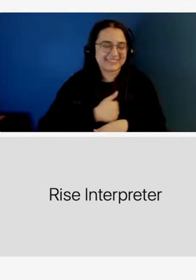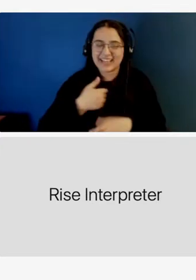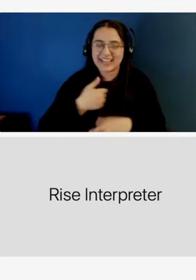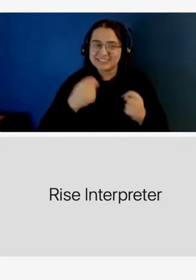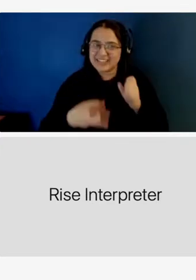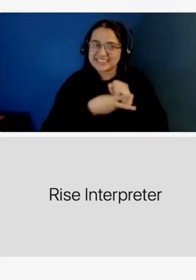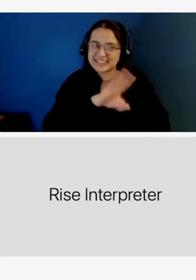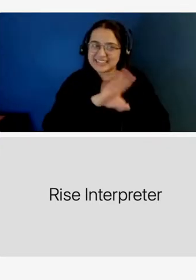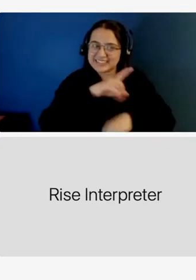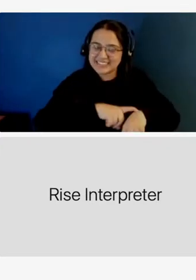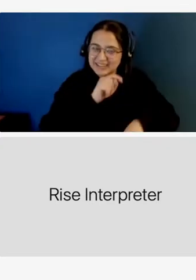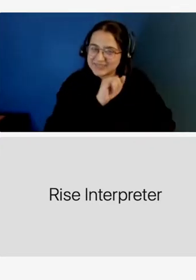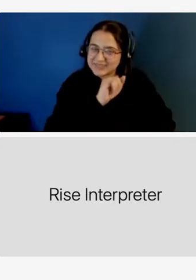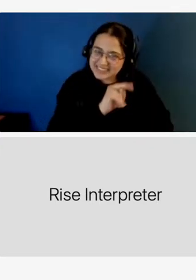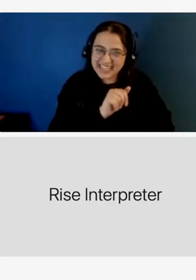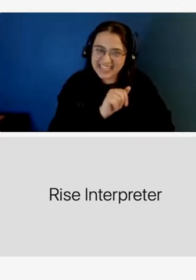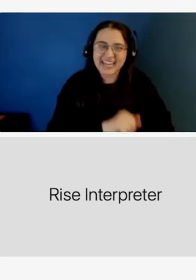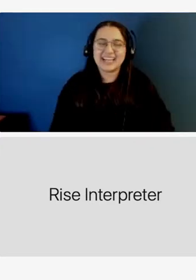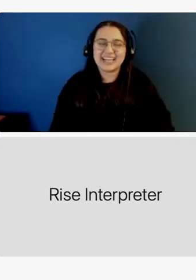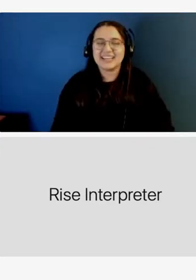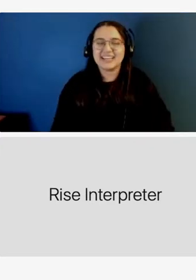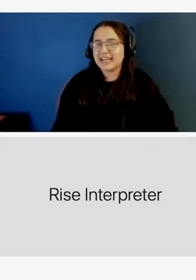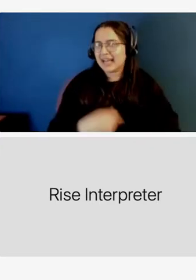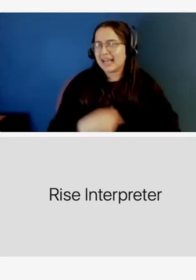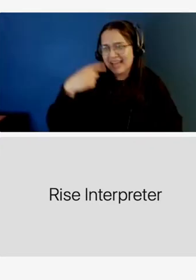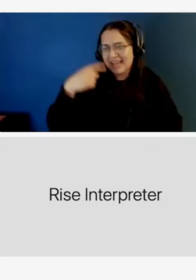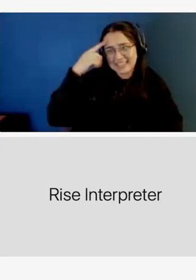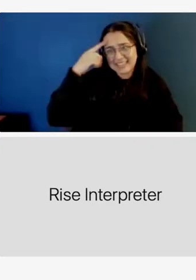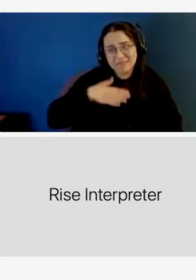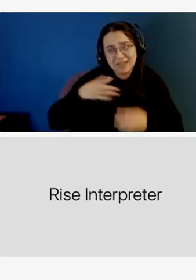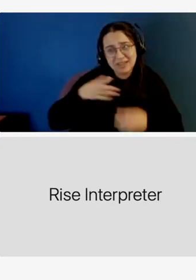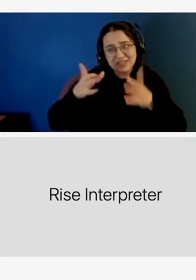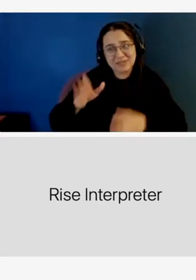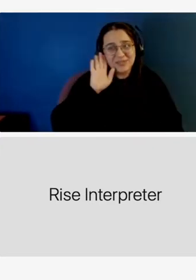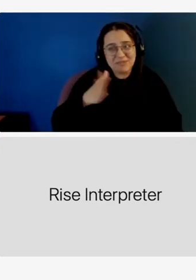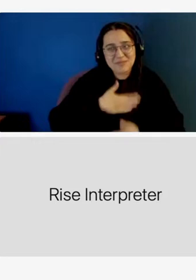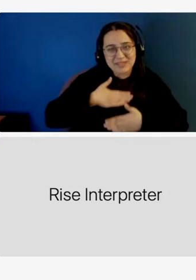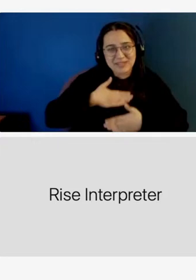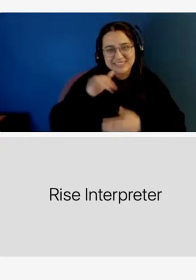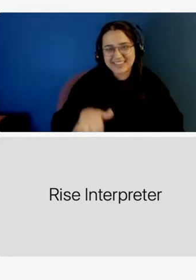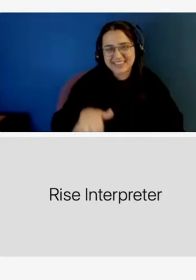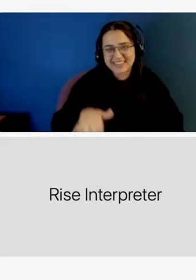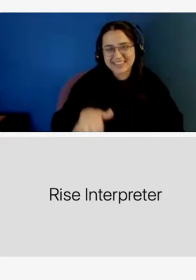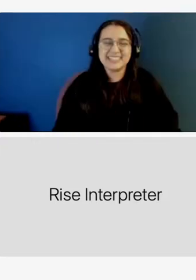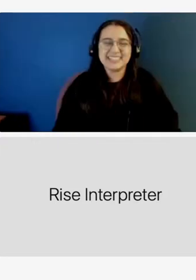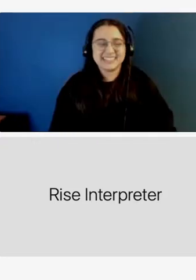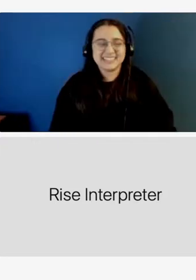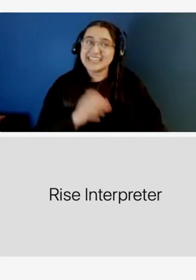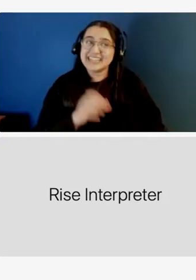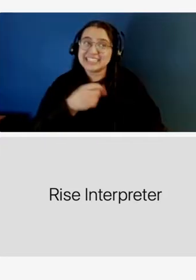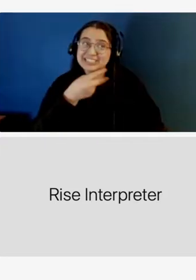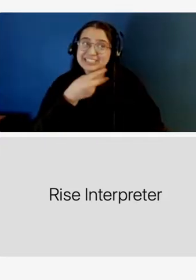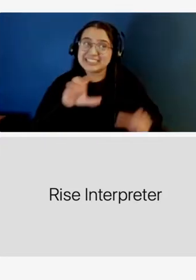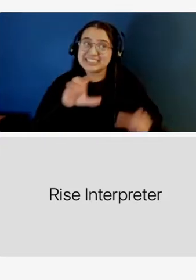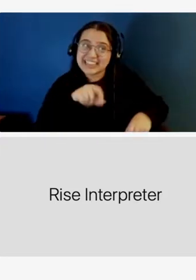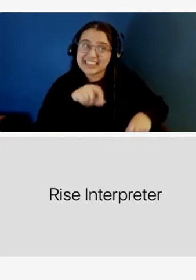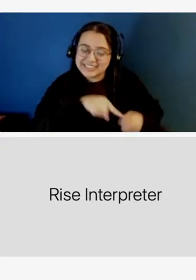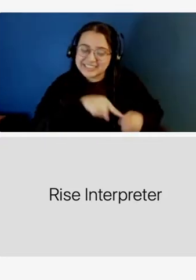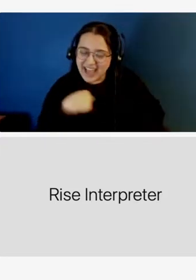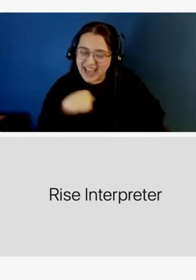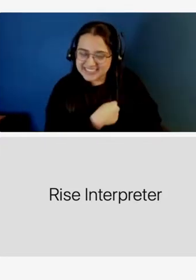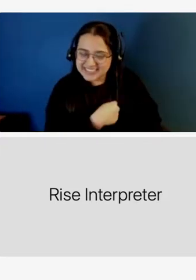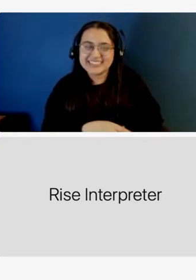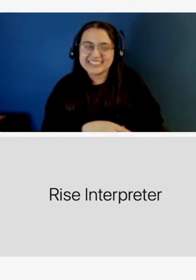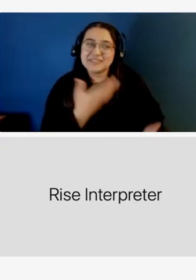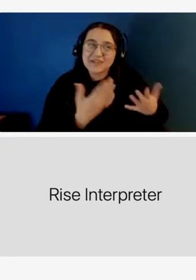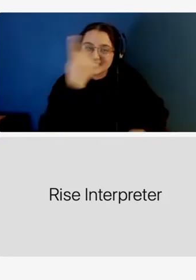I think my directors might appreciate that. See, Marcus, you did this to us. Put me somewhere else.